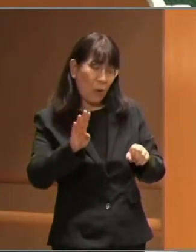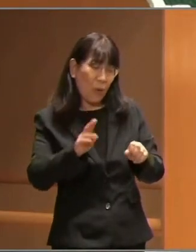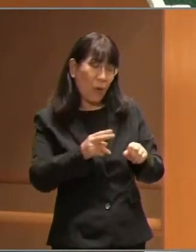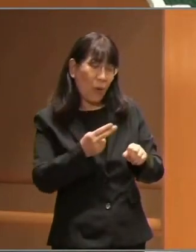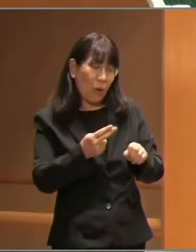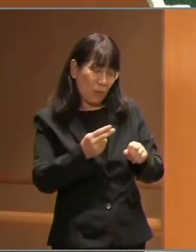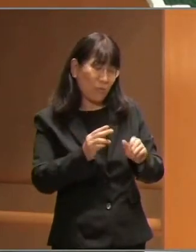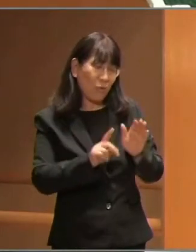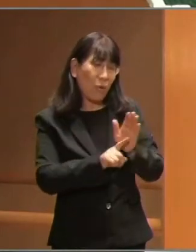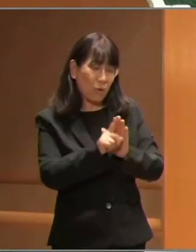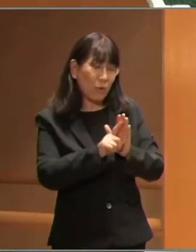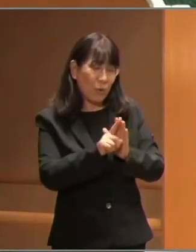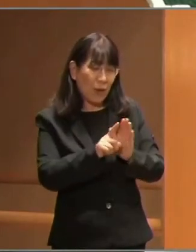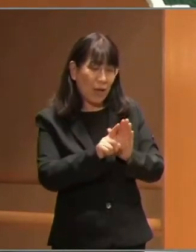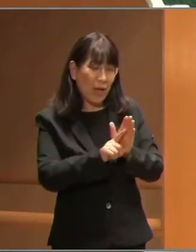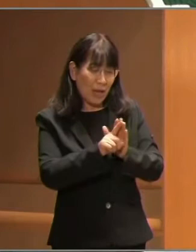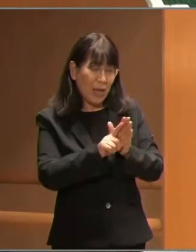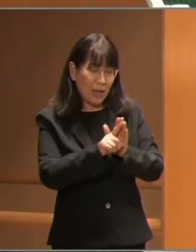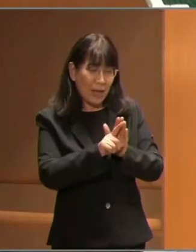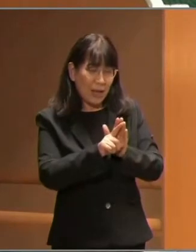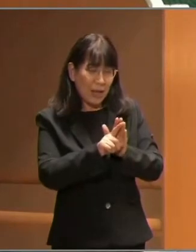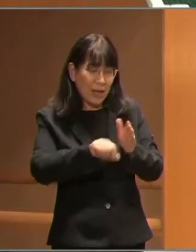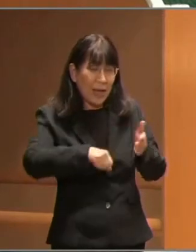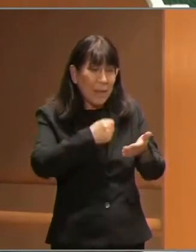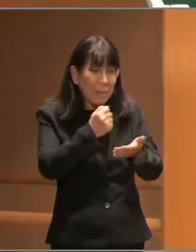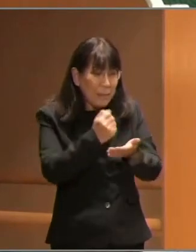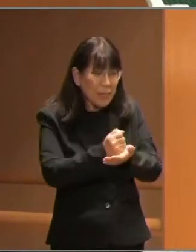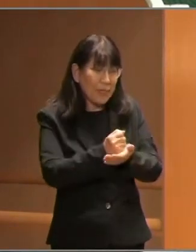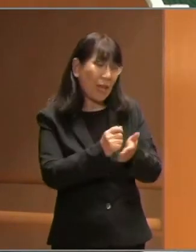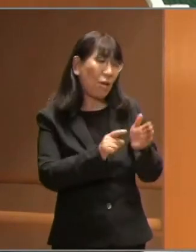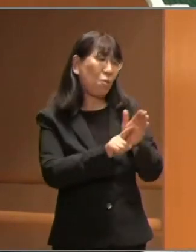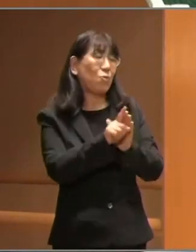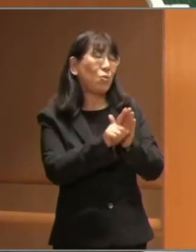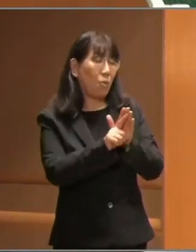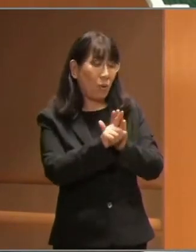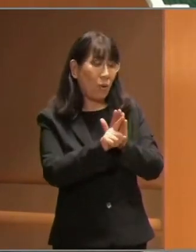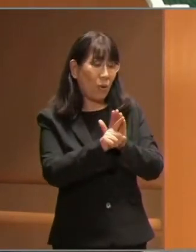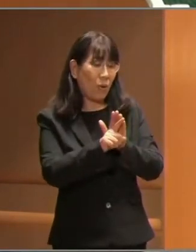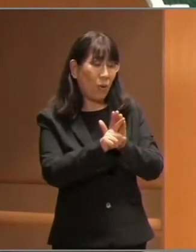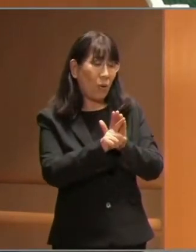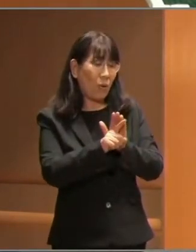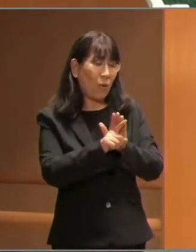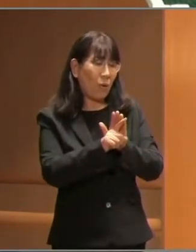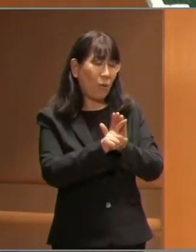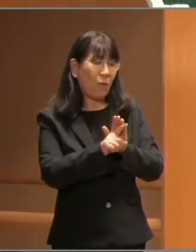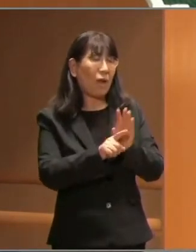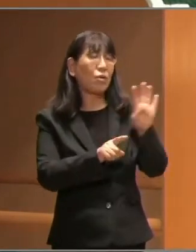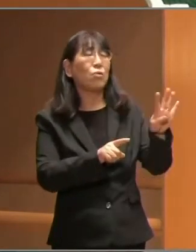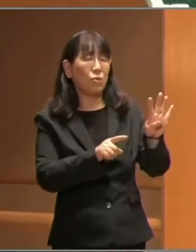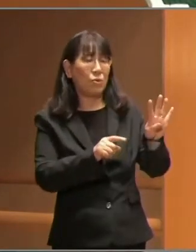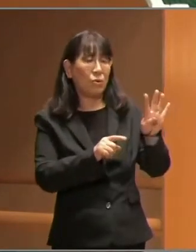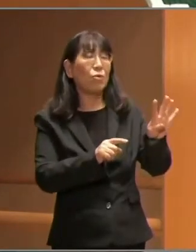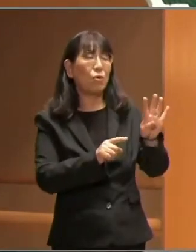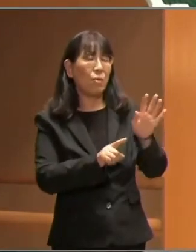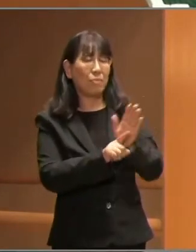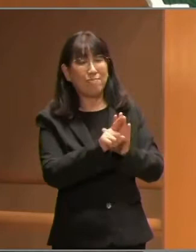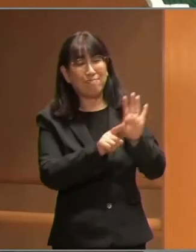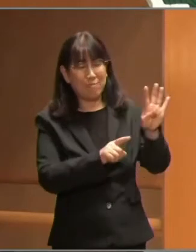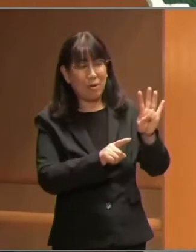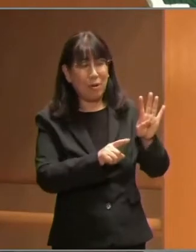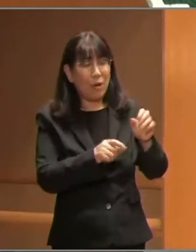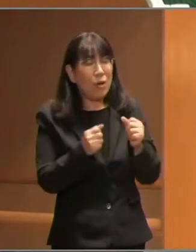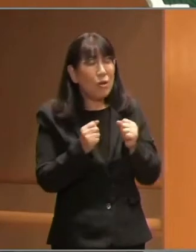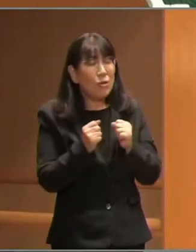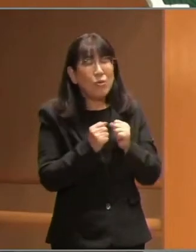and also due to the hydrogen connection, the good performance, the temperature will be better when